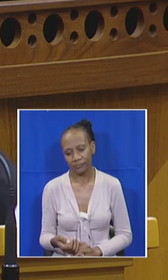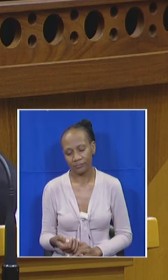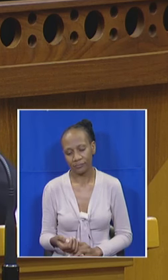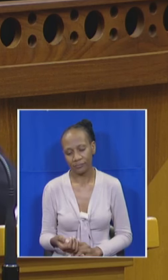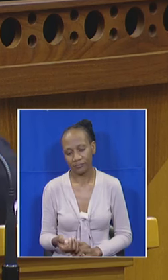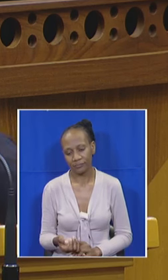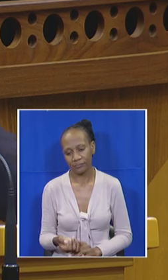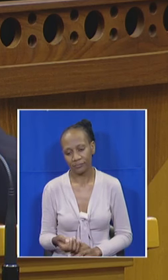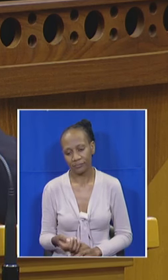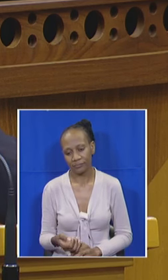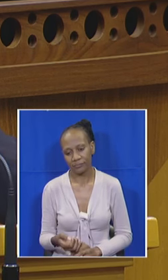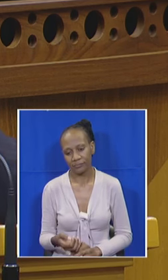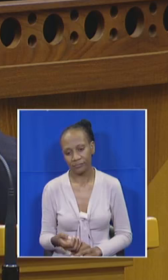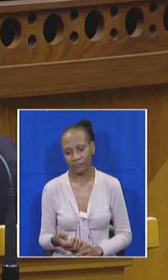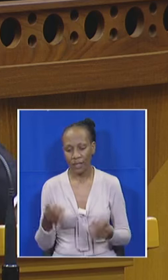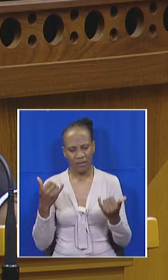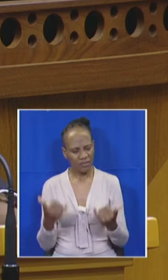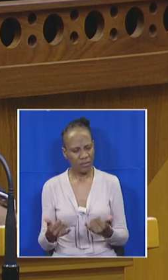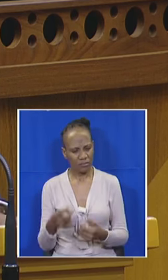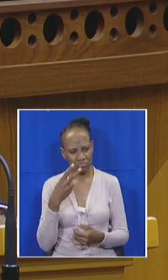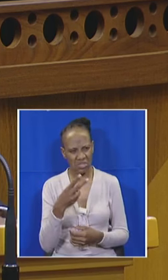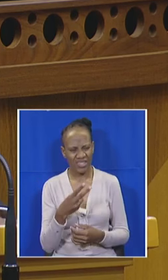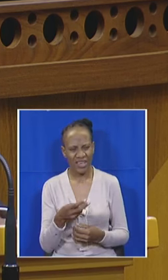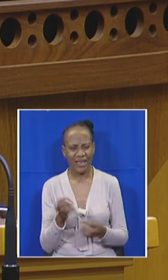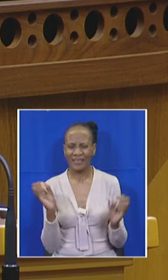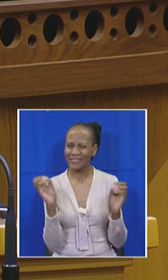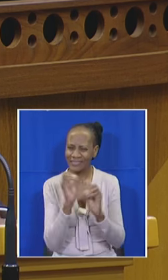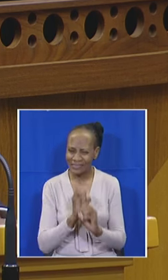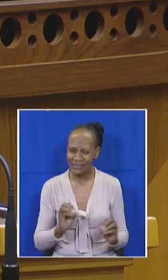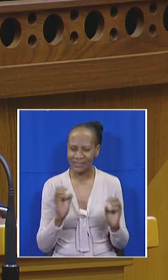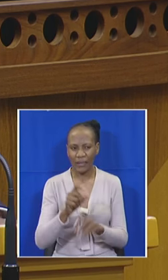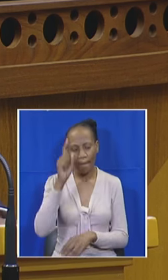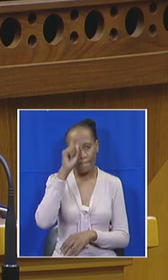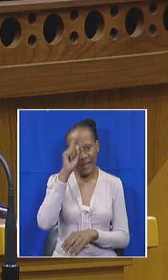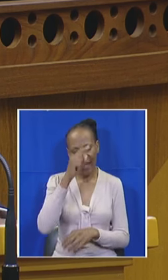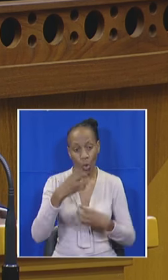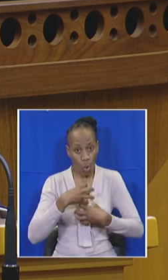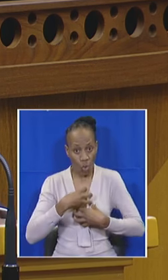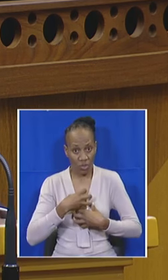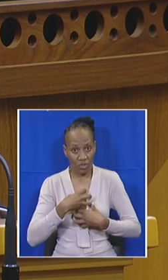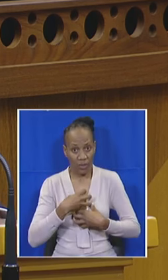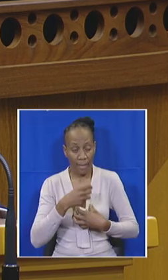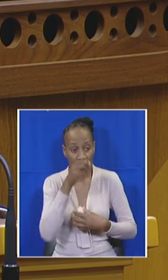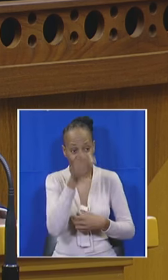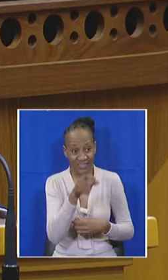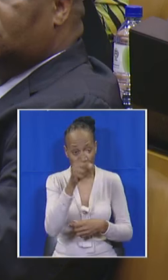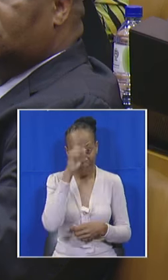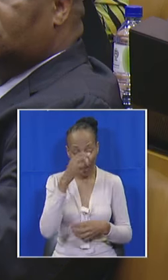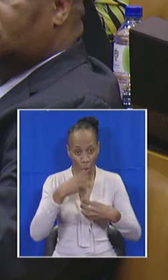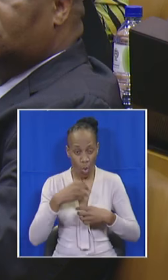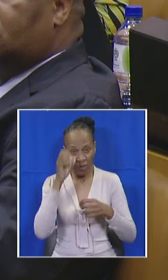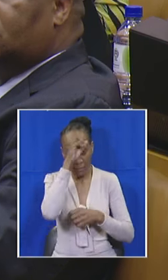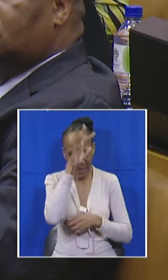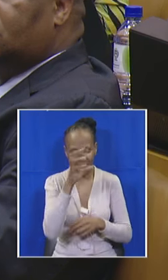proliferation of successful black-owned mining companies